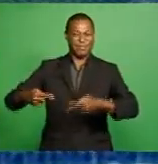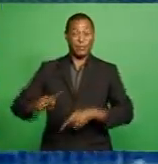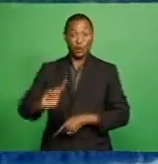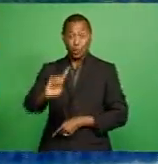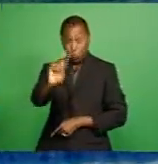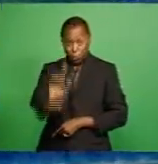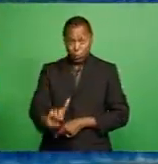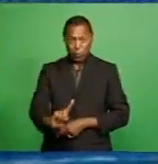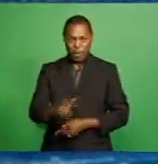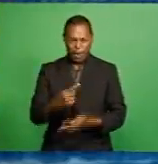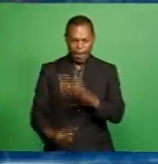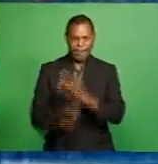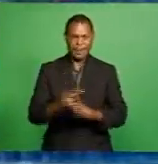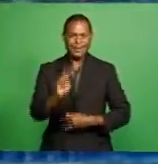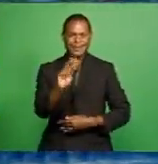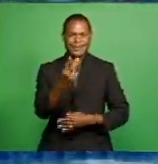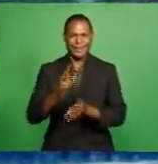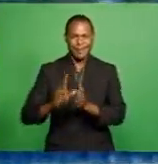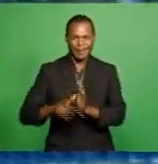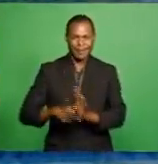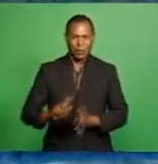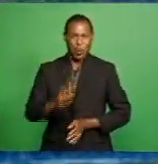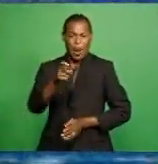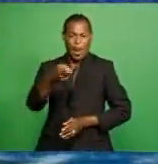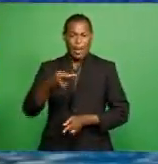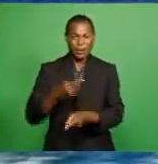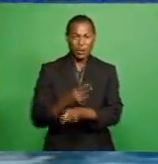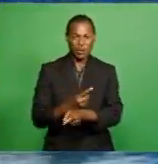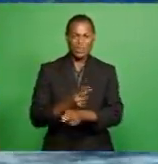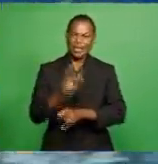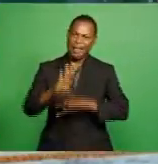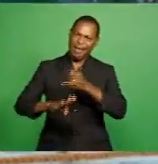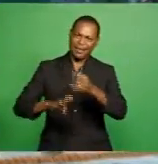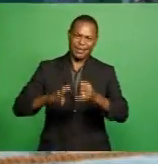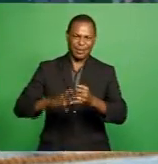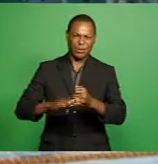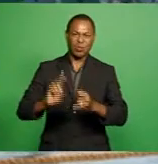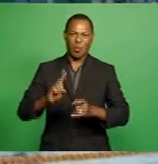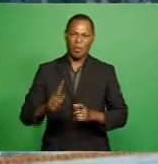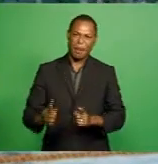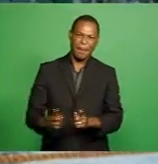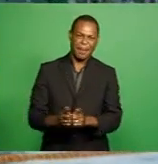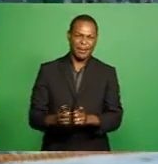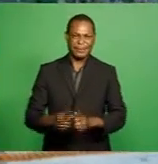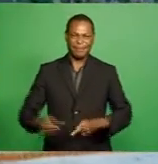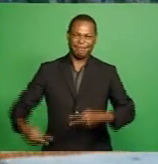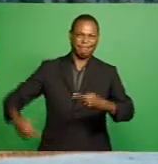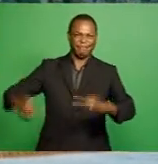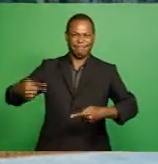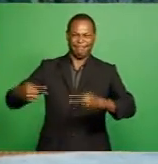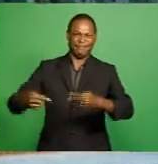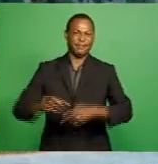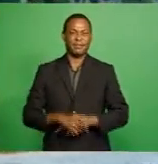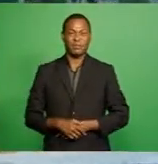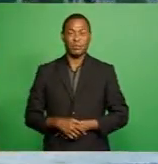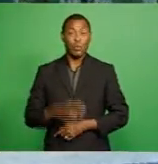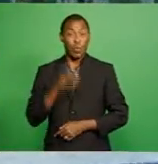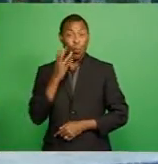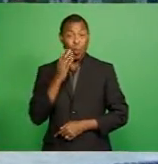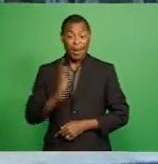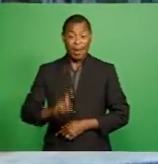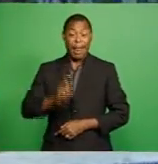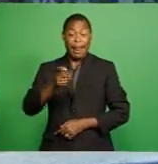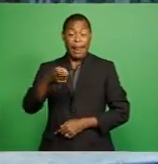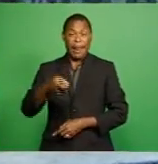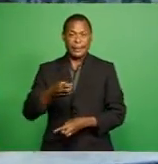course competition, and next week they'll have the last of its mini meet. The final Grand Prix event will be held next month before